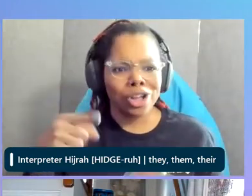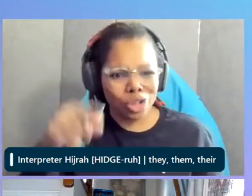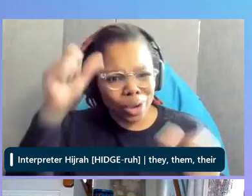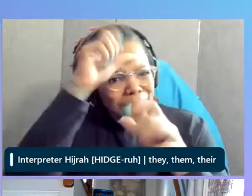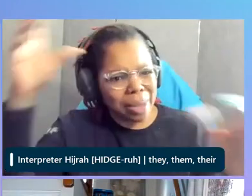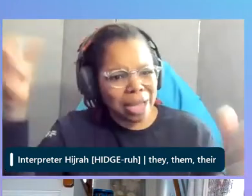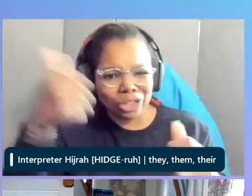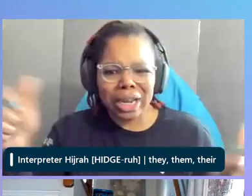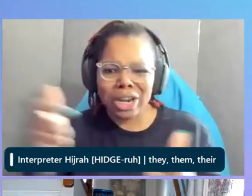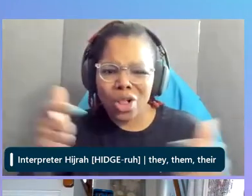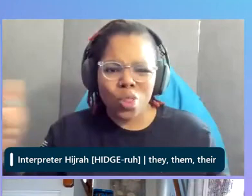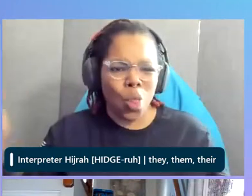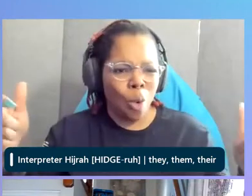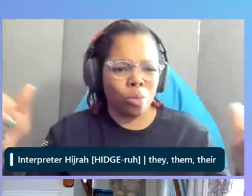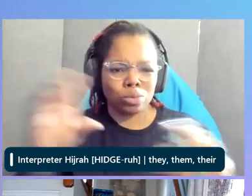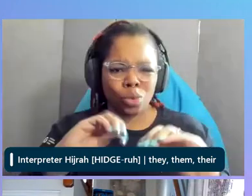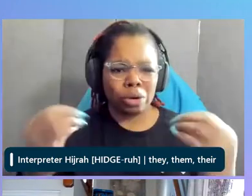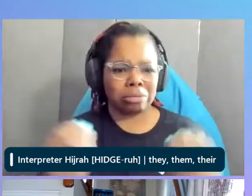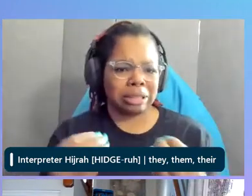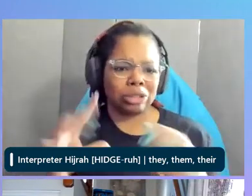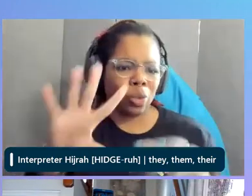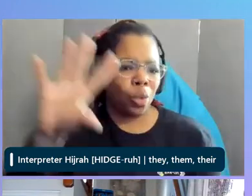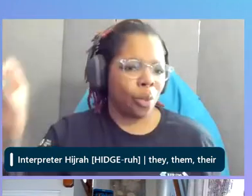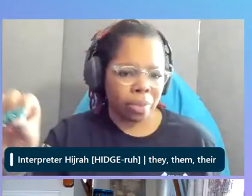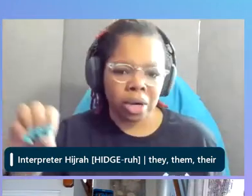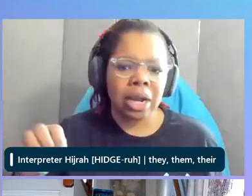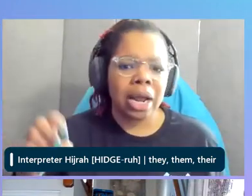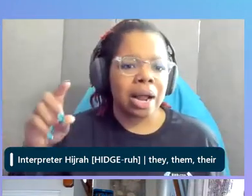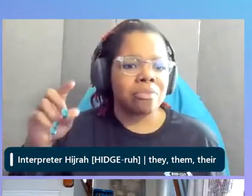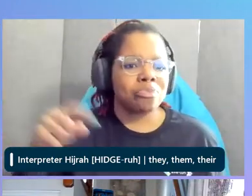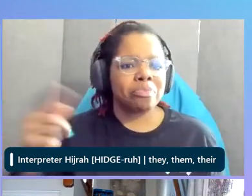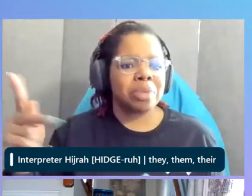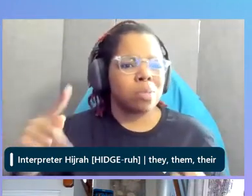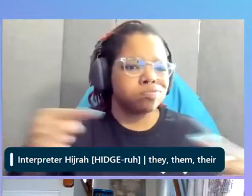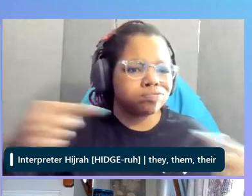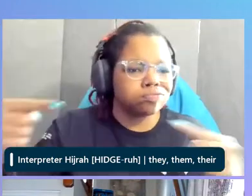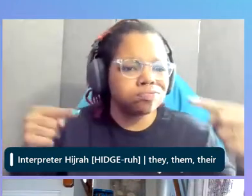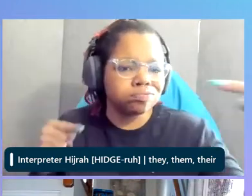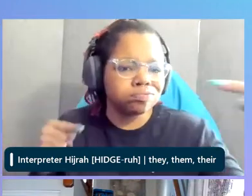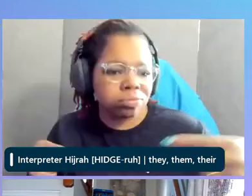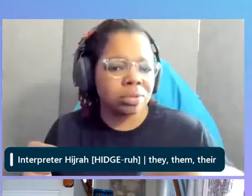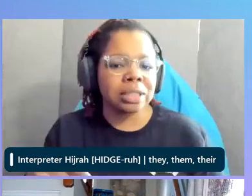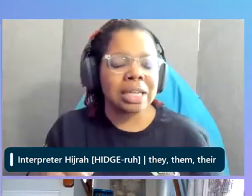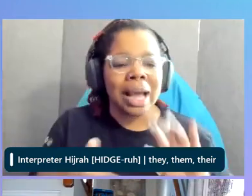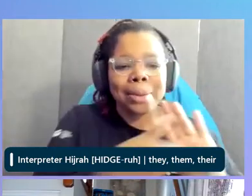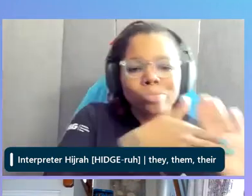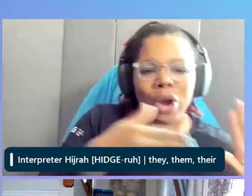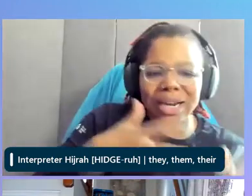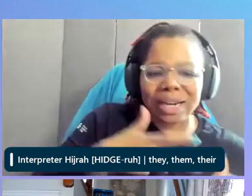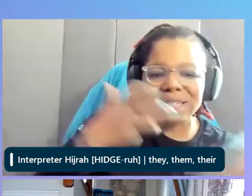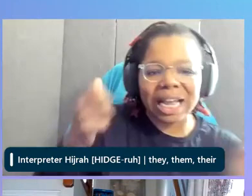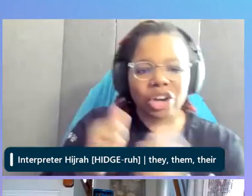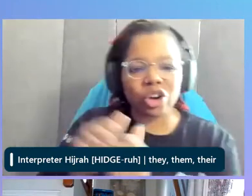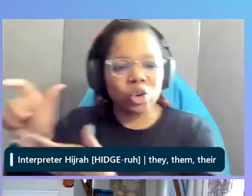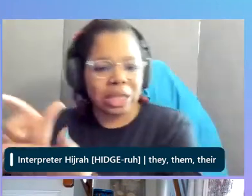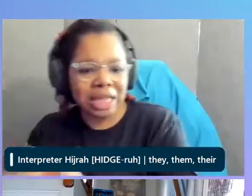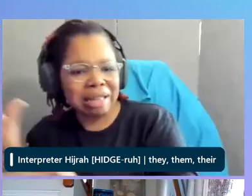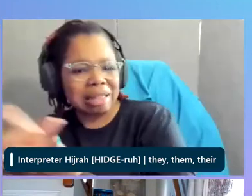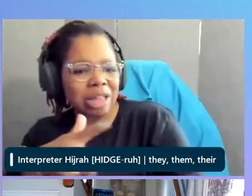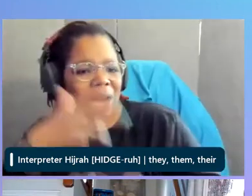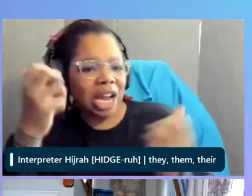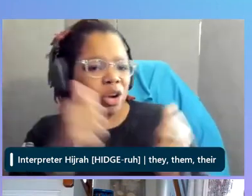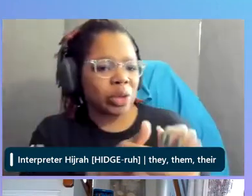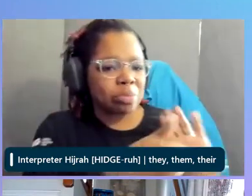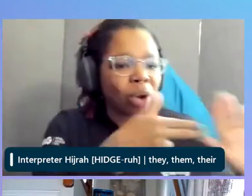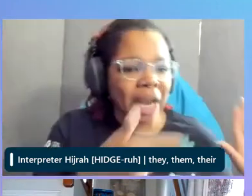any large size corporation like this, there were warring factions, right? Branding was angry at legal, legal was angry at